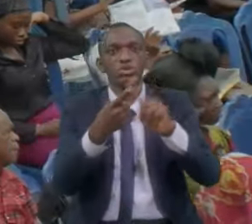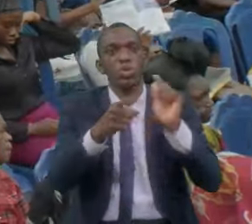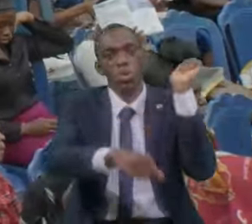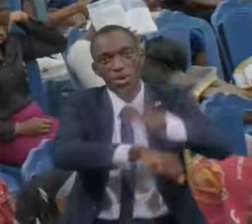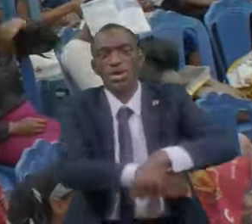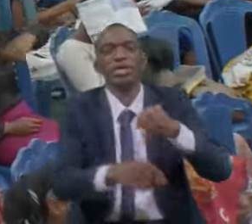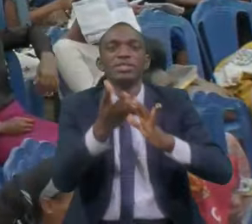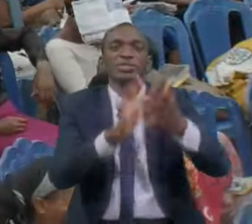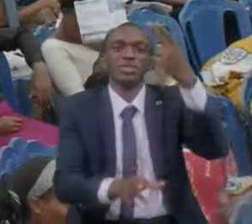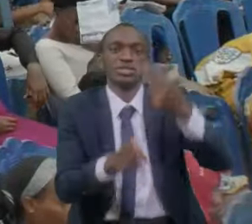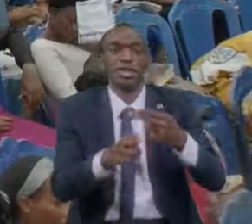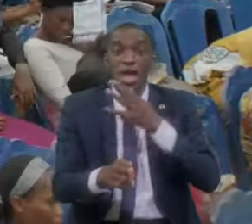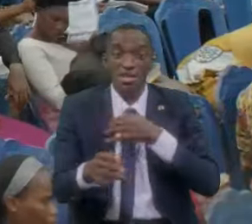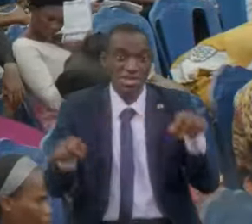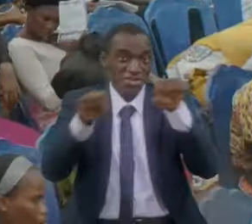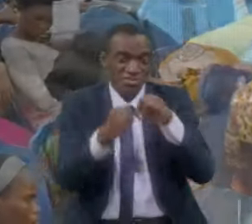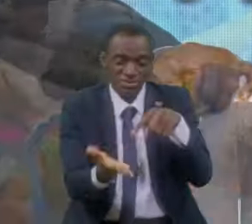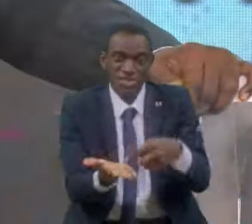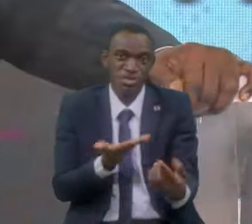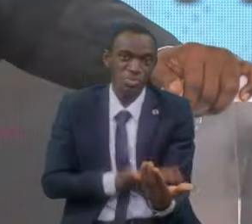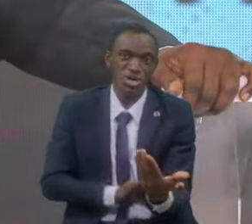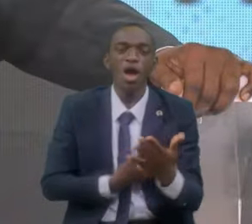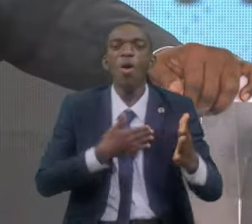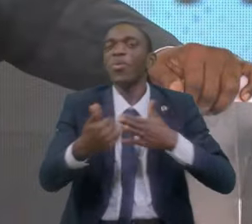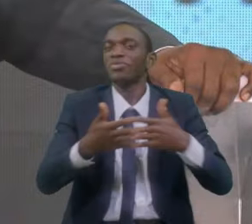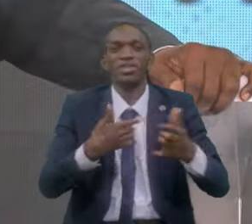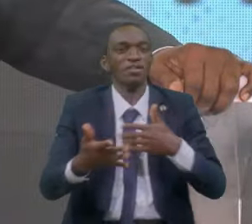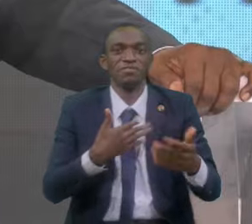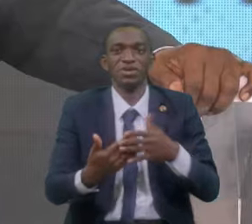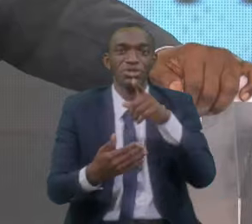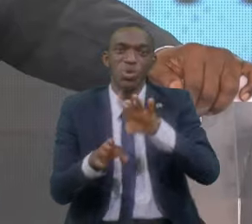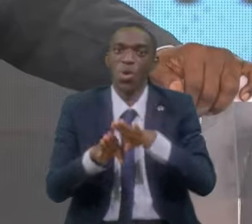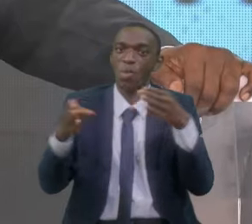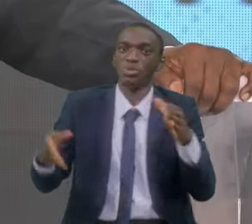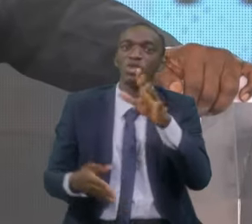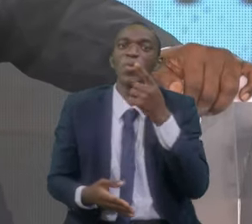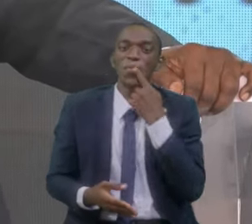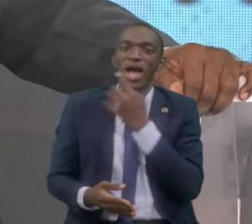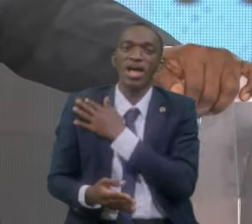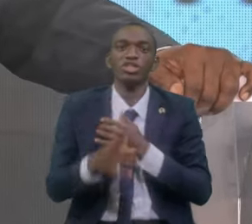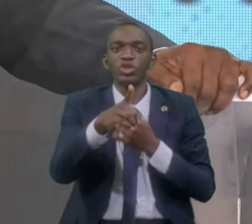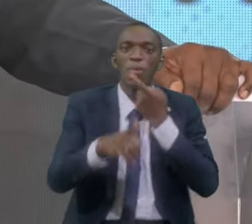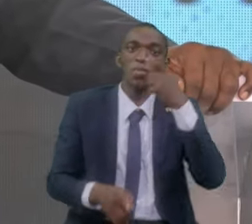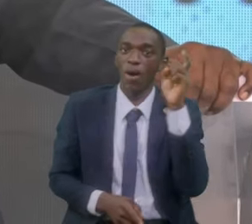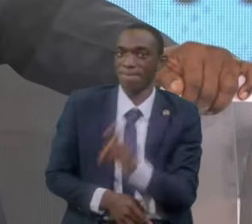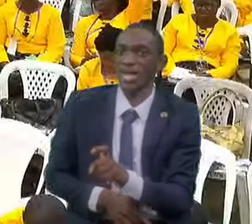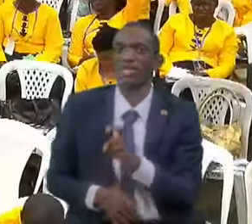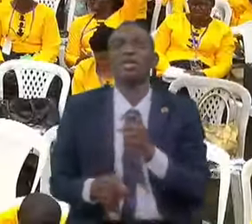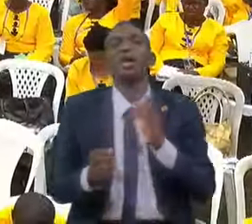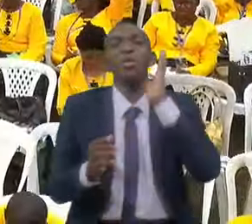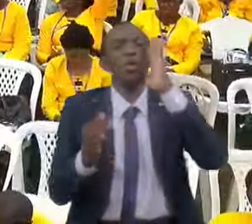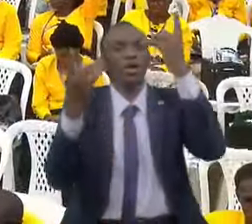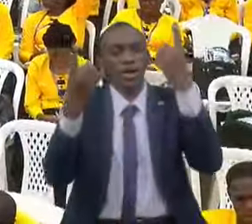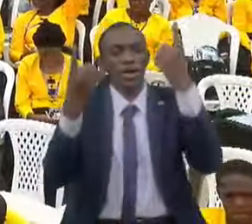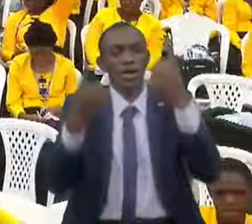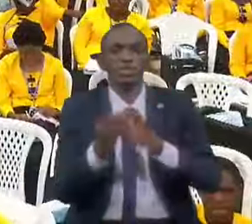even this morning, whatsoever you open your mouth and you decree will be done. Amen.